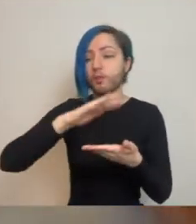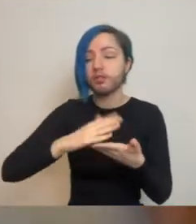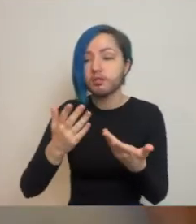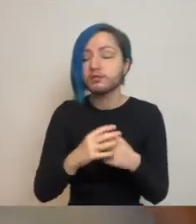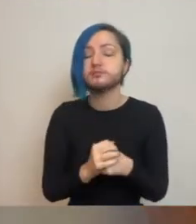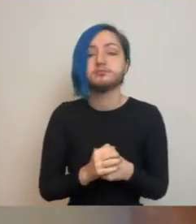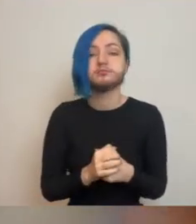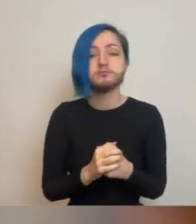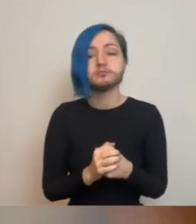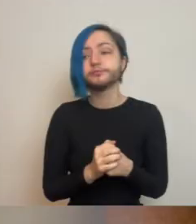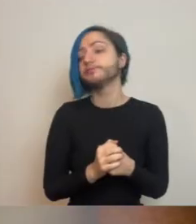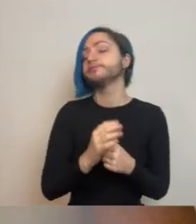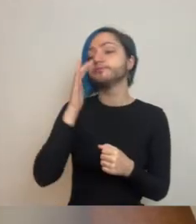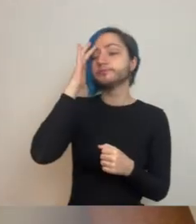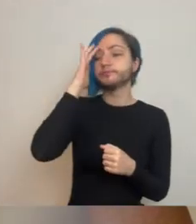times.